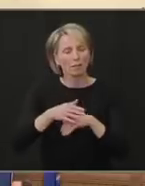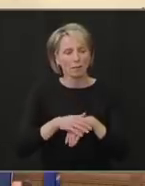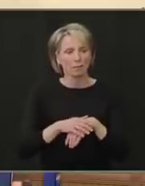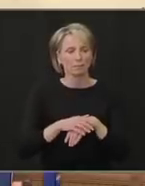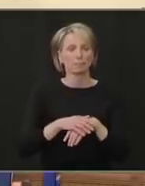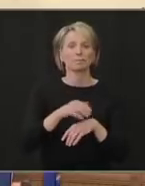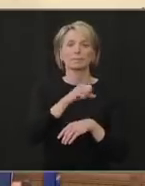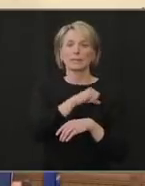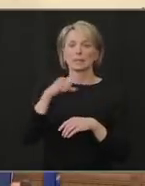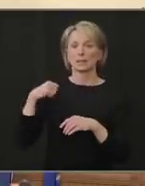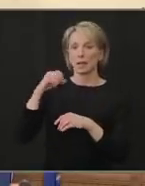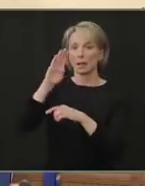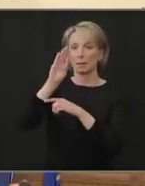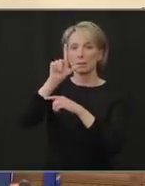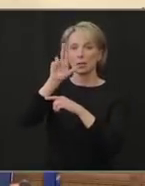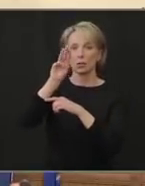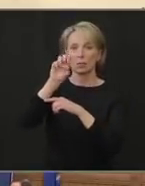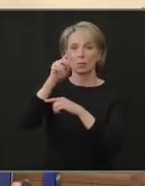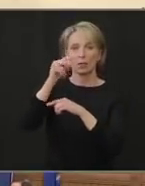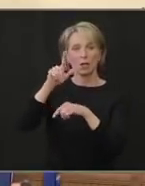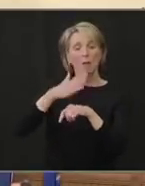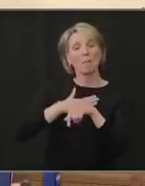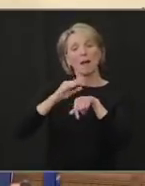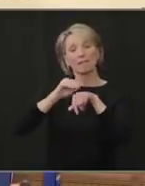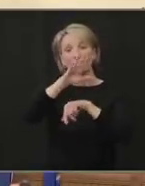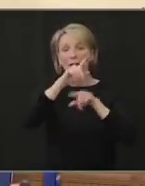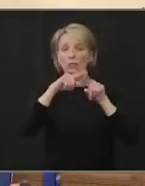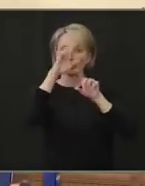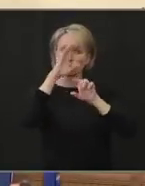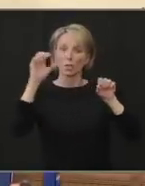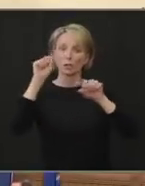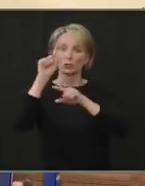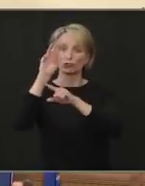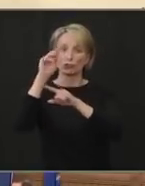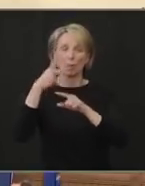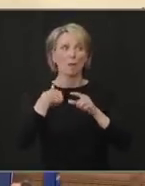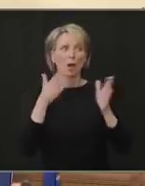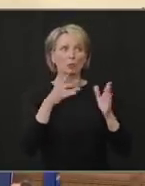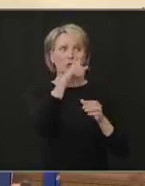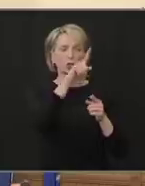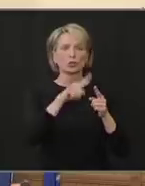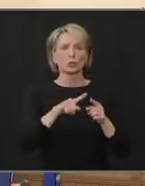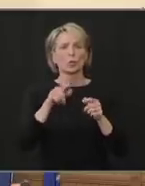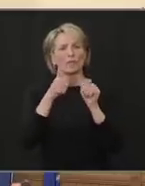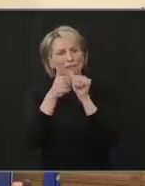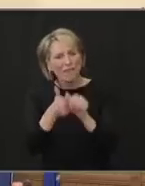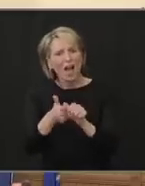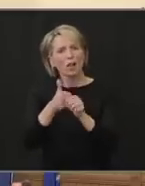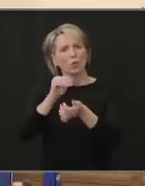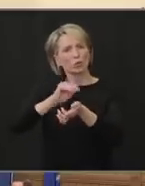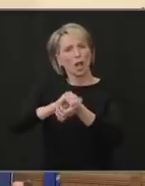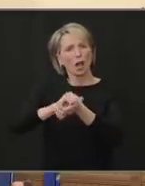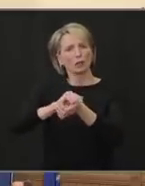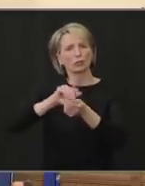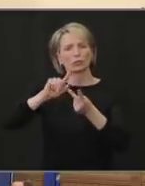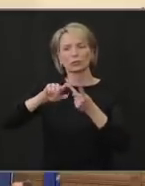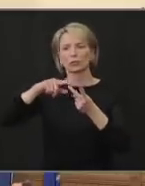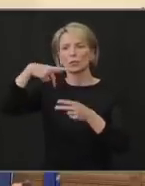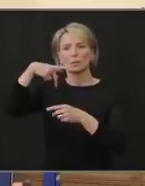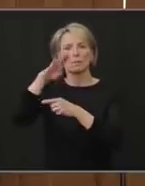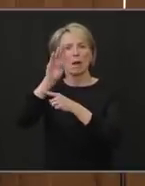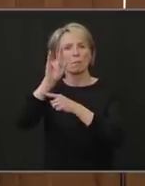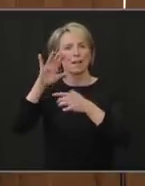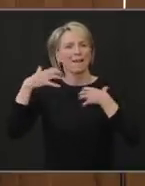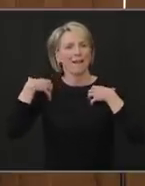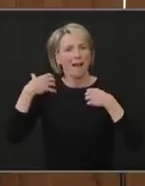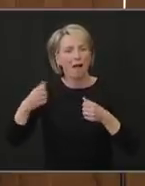president. Listen to the scientists. Listen to the public health experts. Listen to the doctors. Listen to the